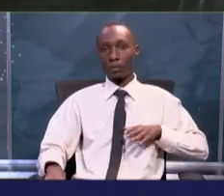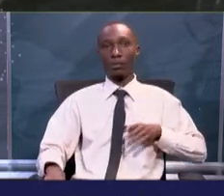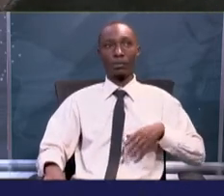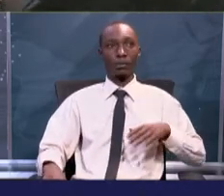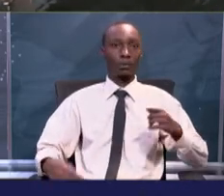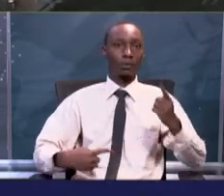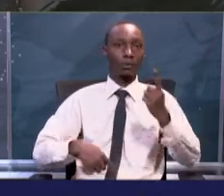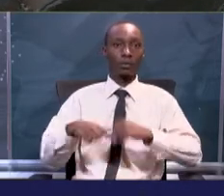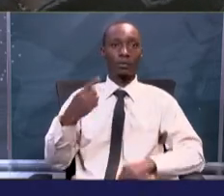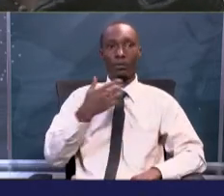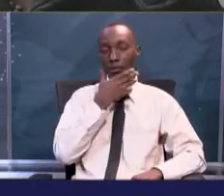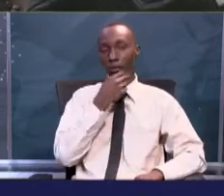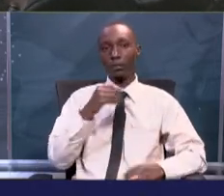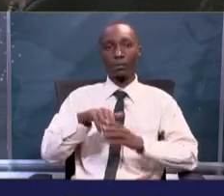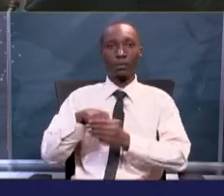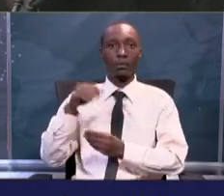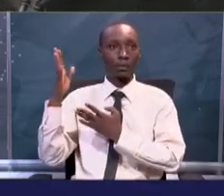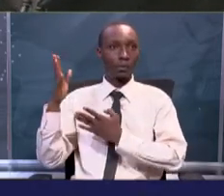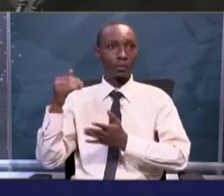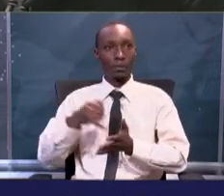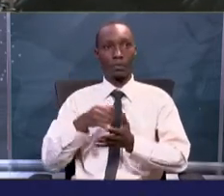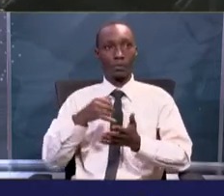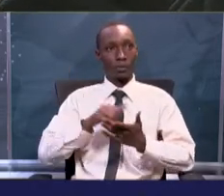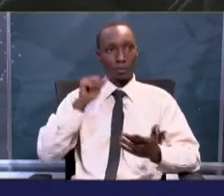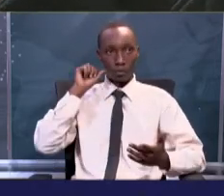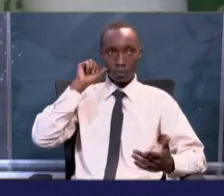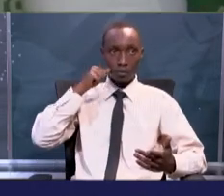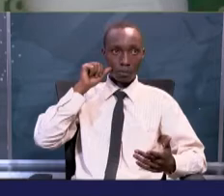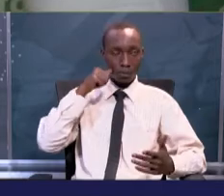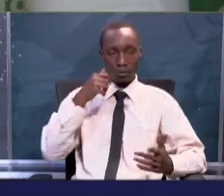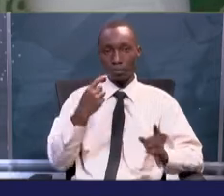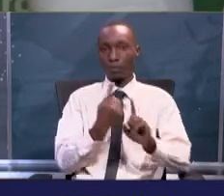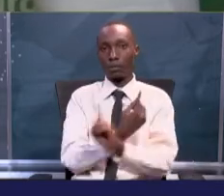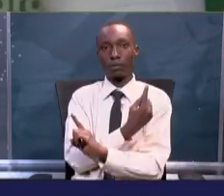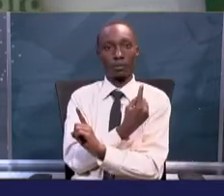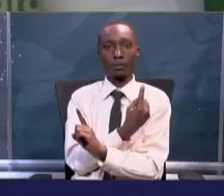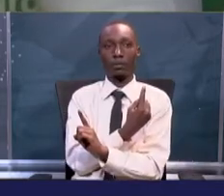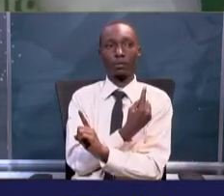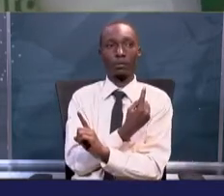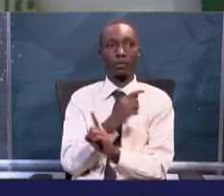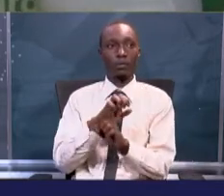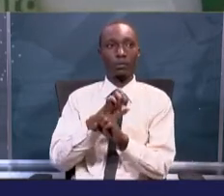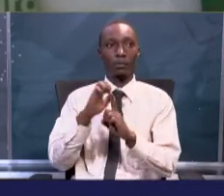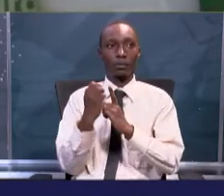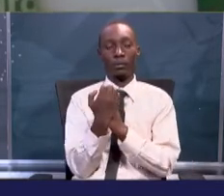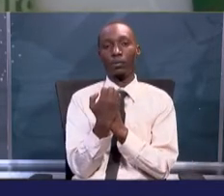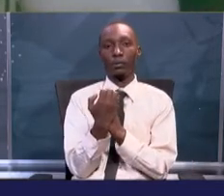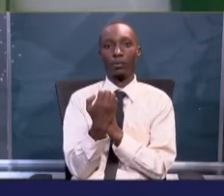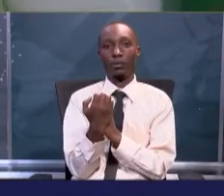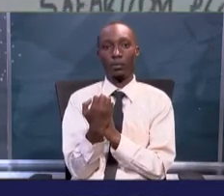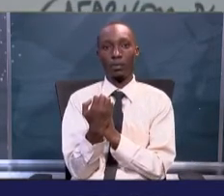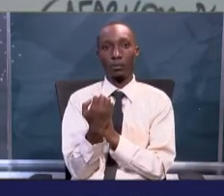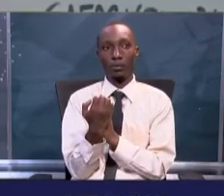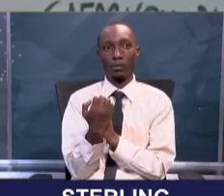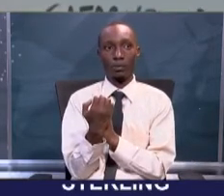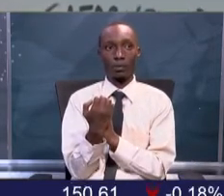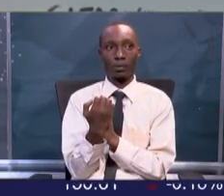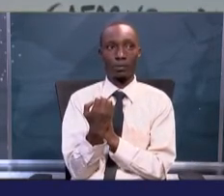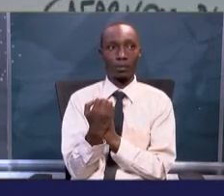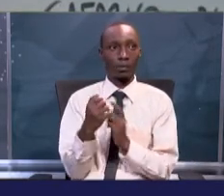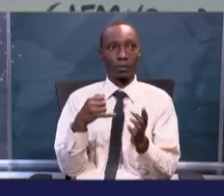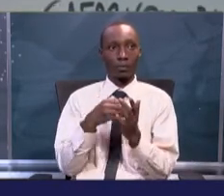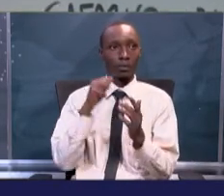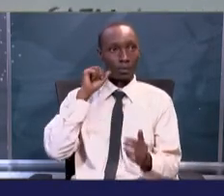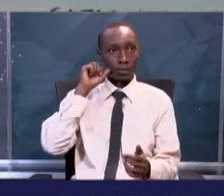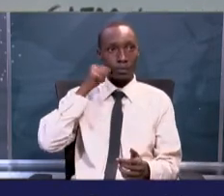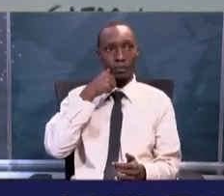out there. It's exciting. It's also different environment, a special feeling. My